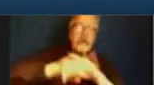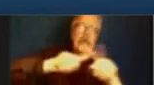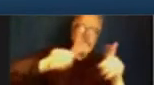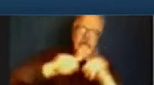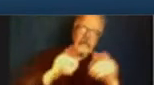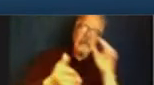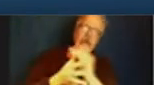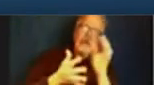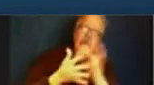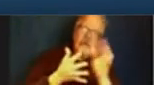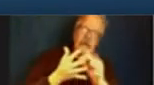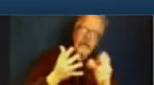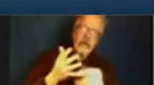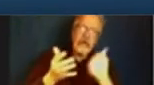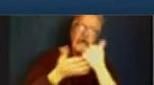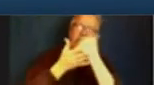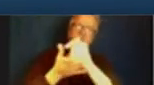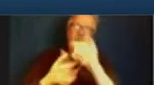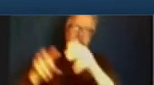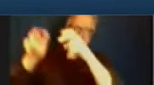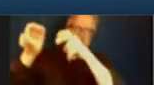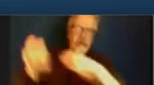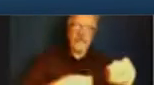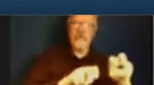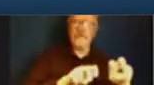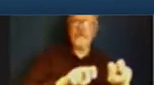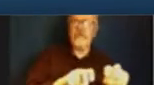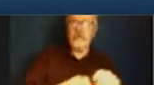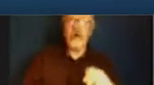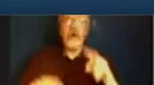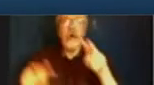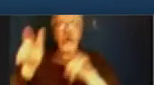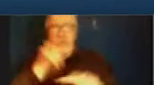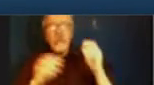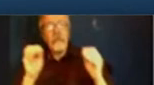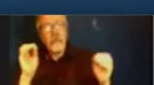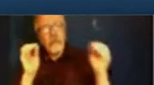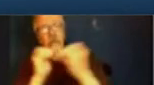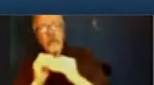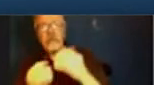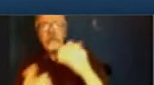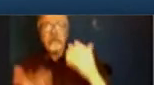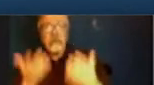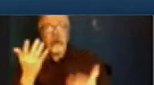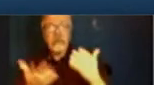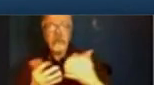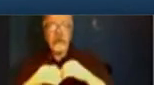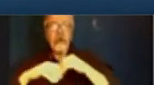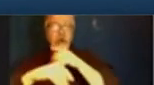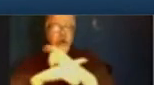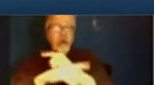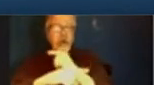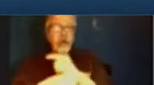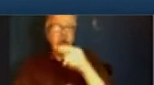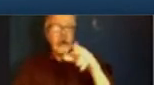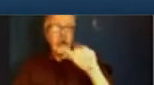including looking at additional guardians to make them available quickly so that process can be hastened.